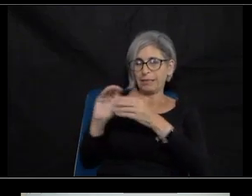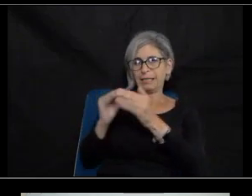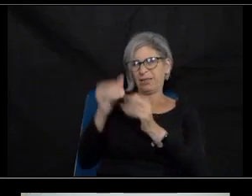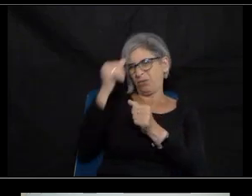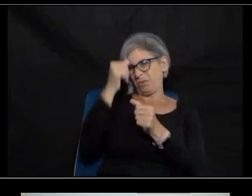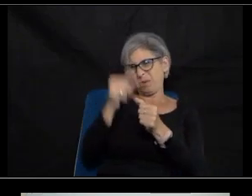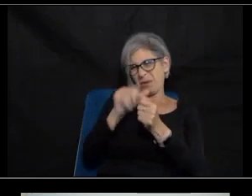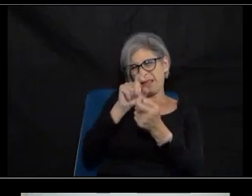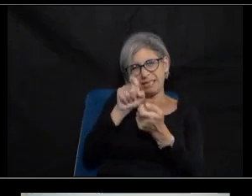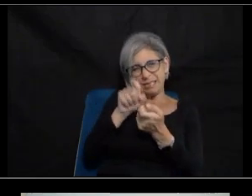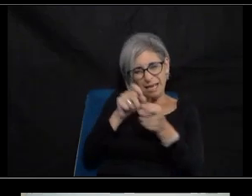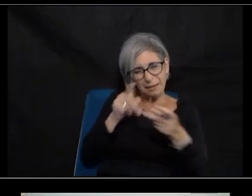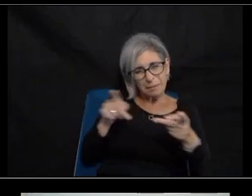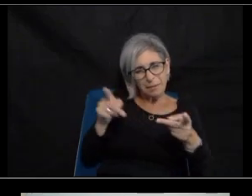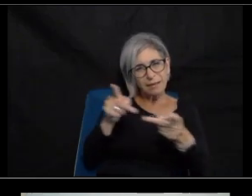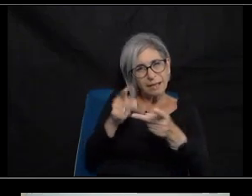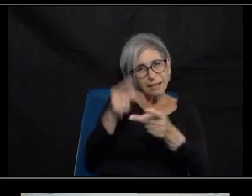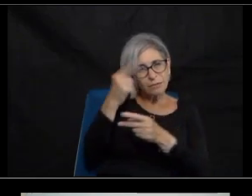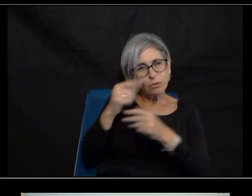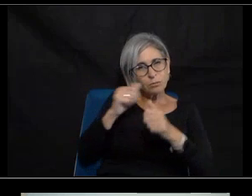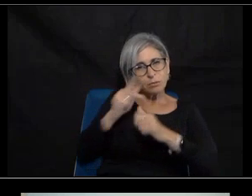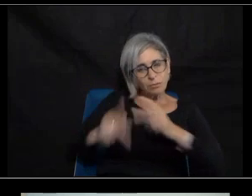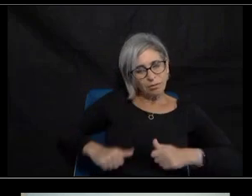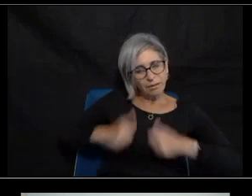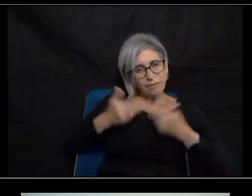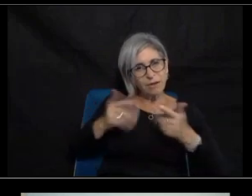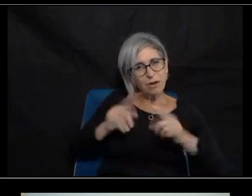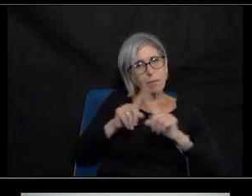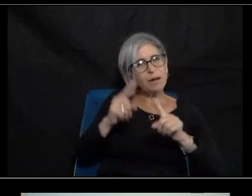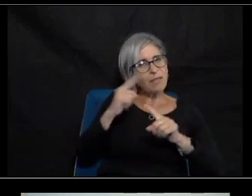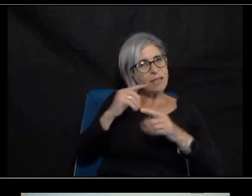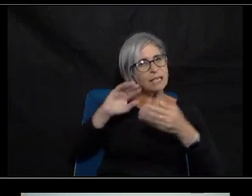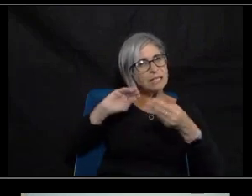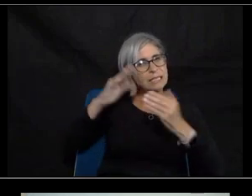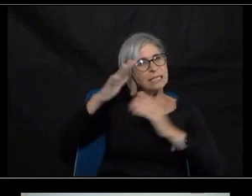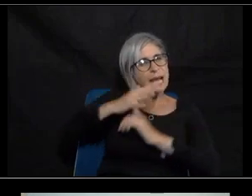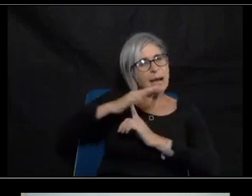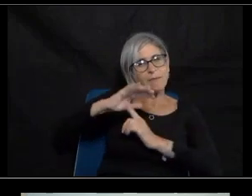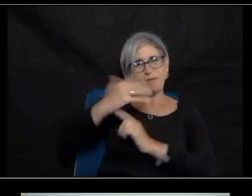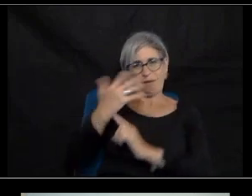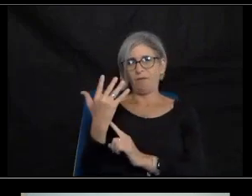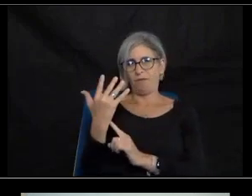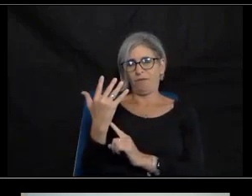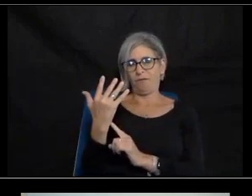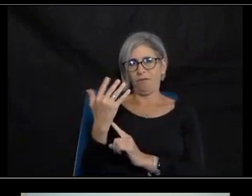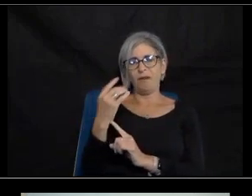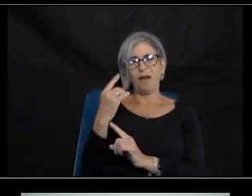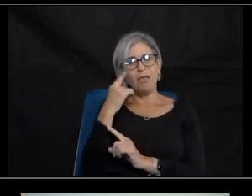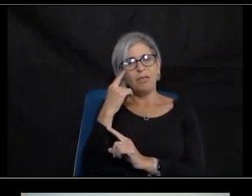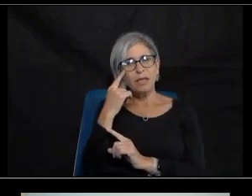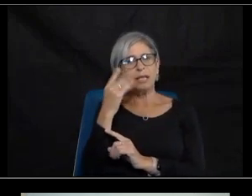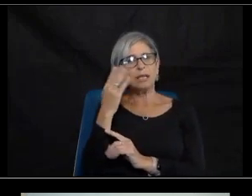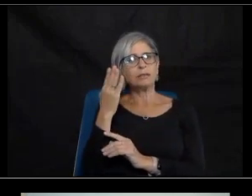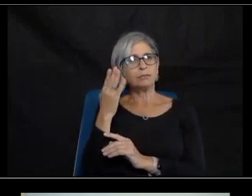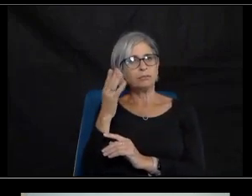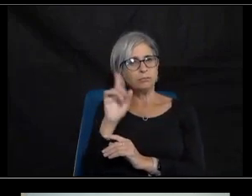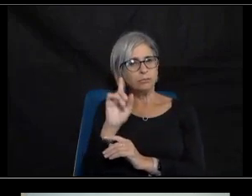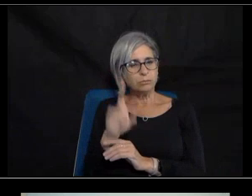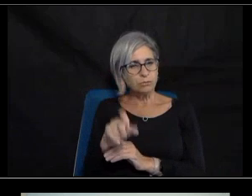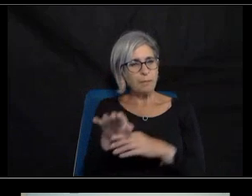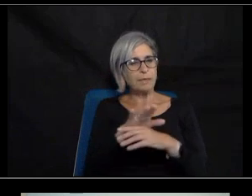remember the exact placement it was for the residents, but I want to say it was the top five. So I think this is something that the